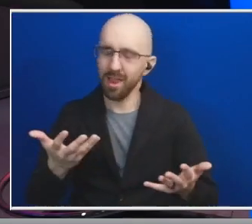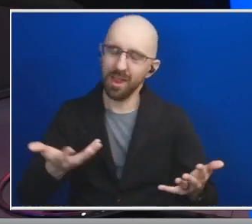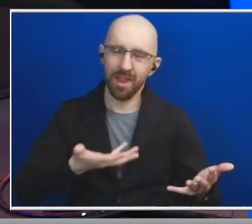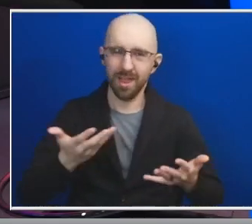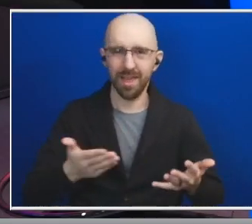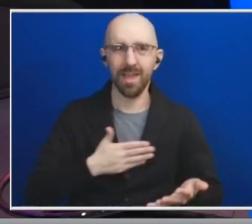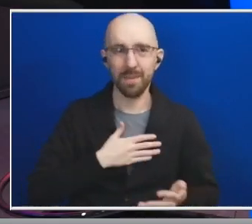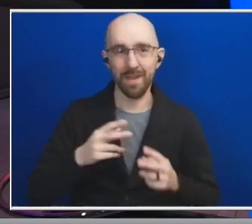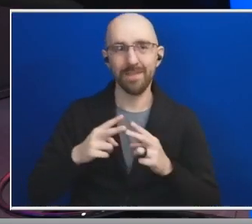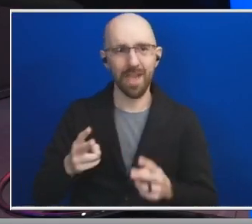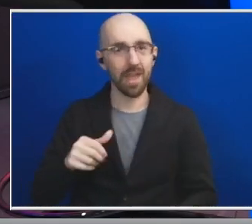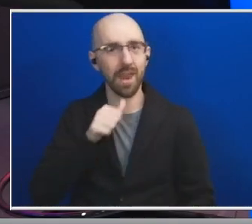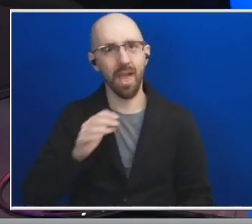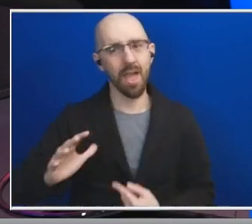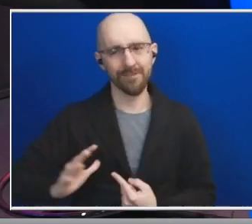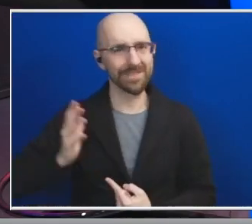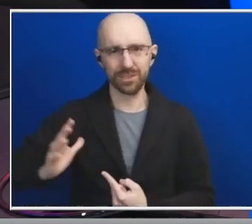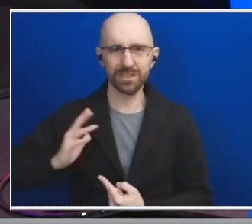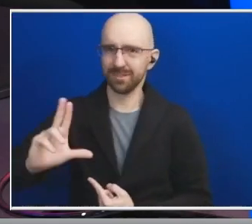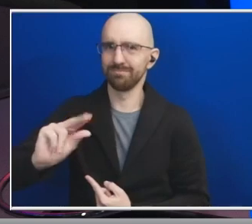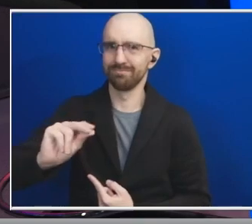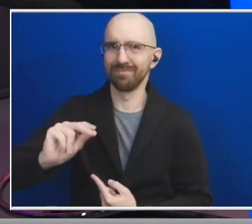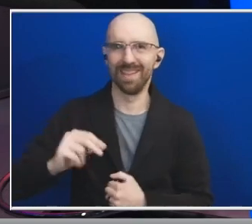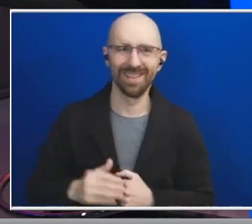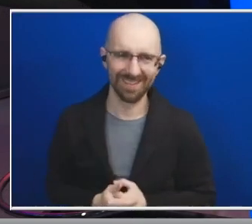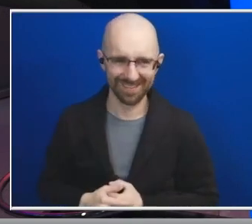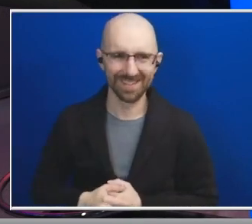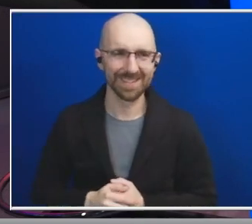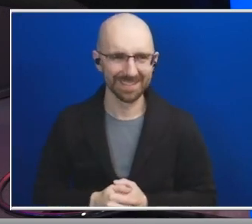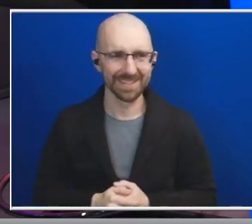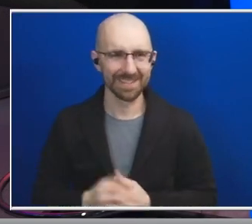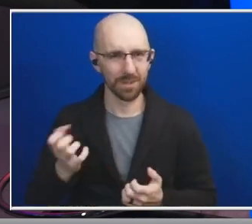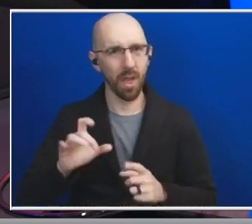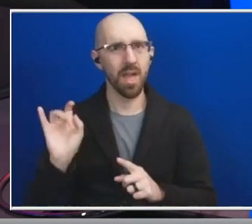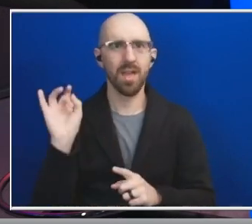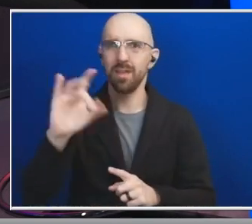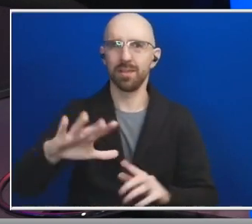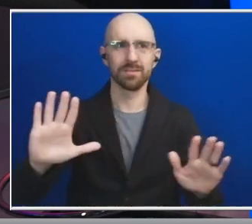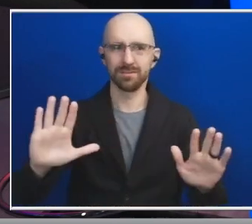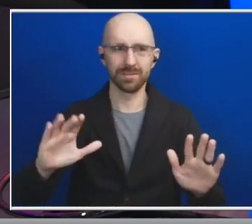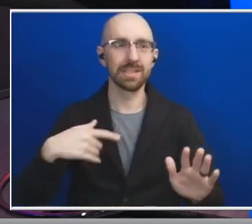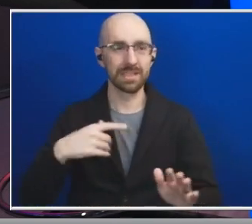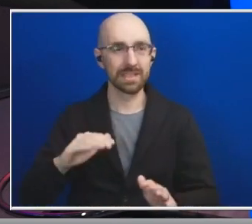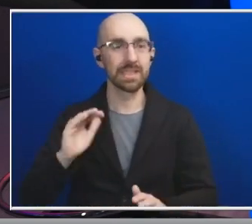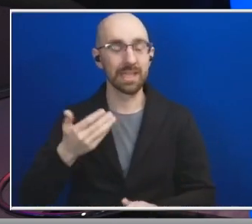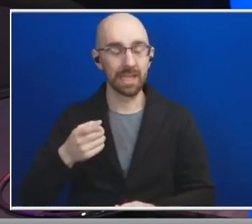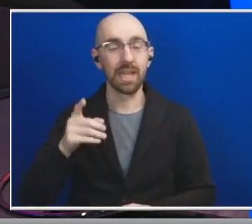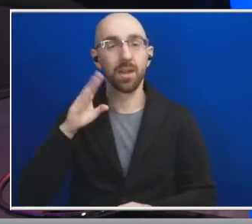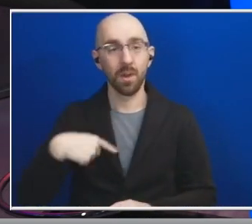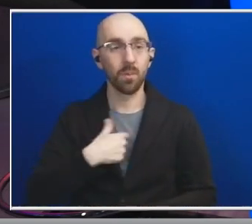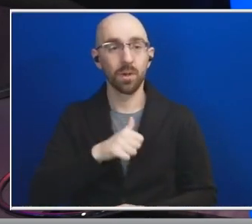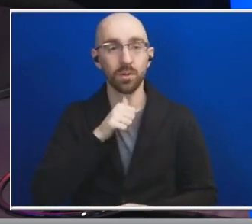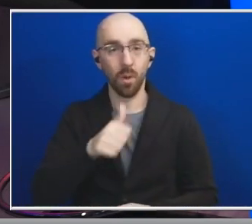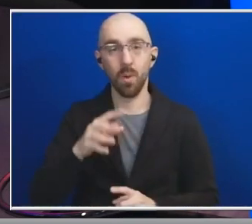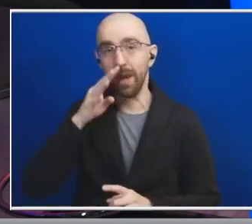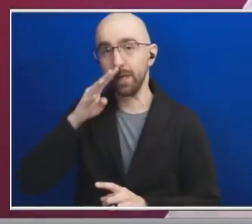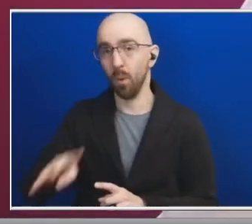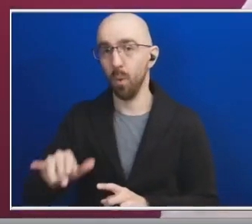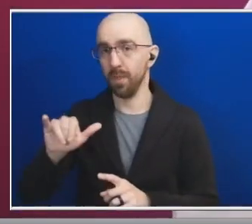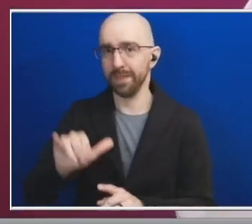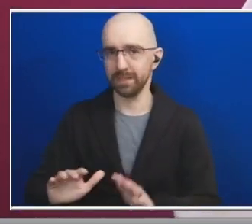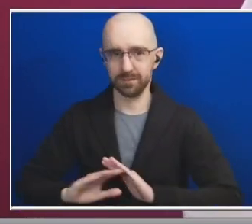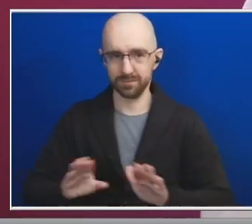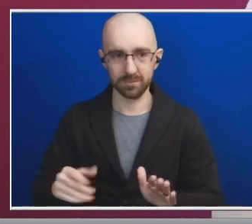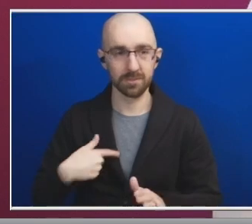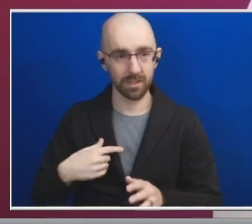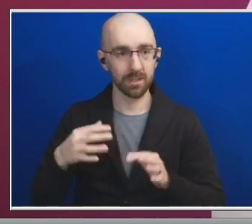officially. consultation. There was a certain point when she's telling me things like, you know, we don't get to ignore this. Right. And I absolutely, I don't